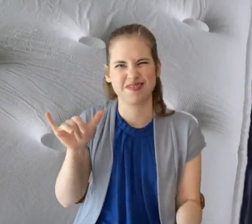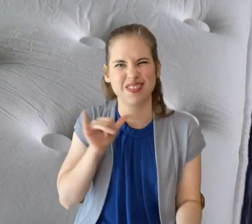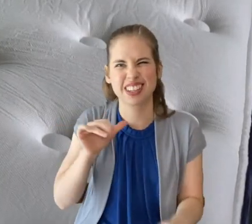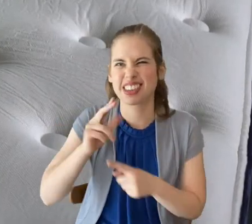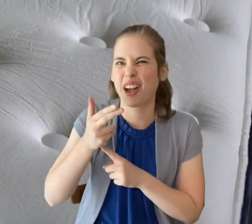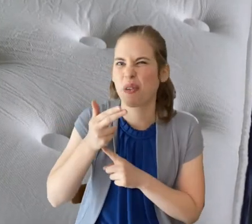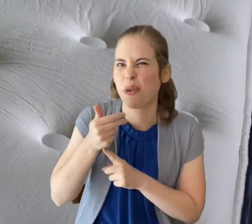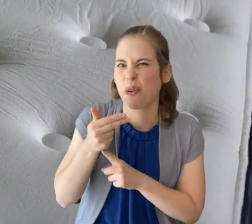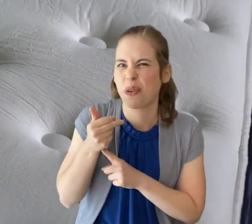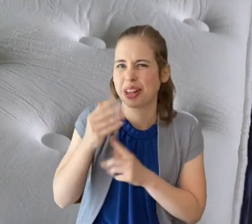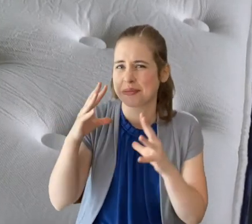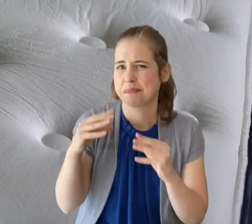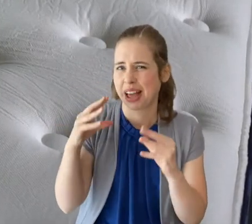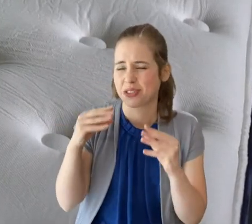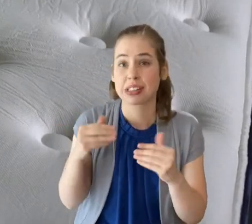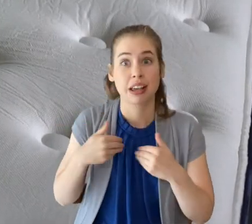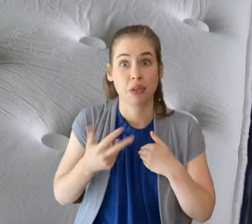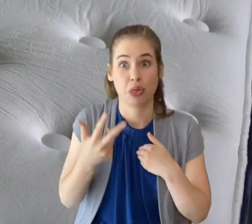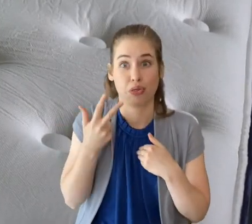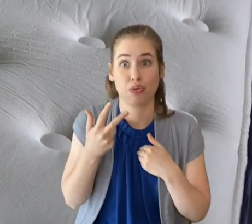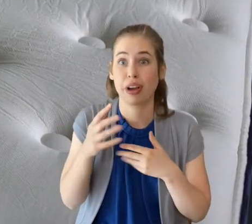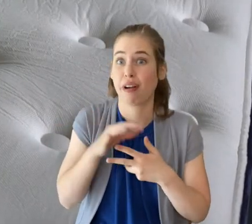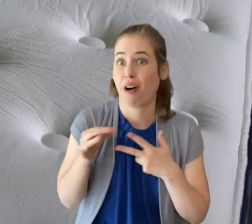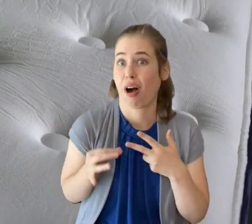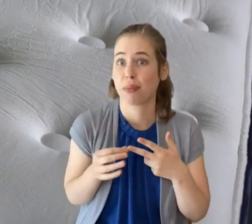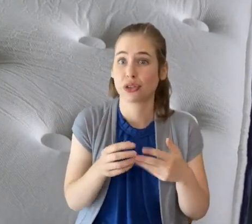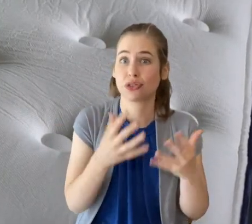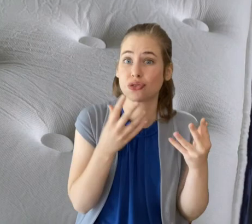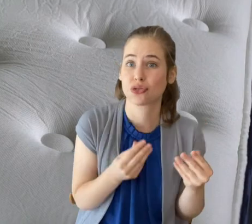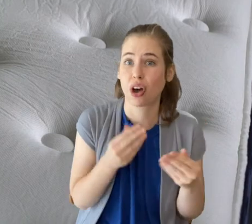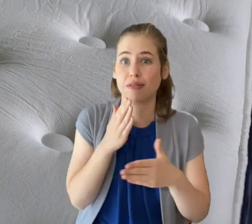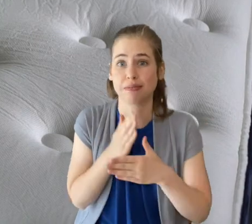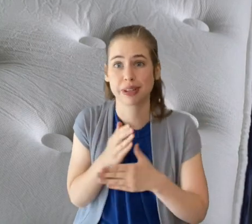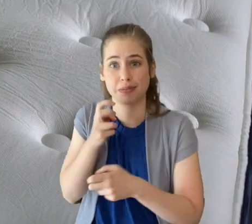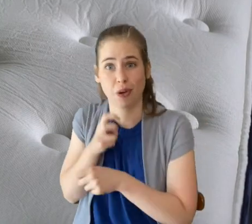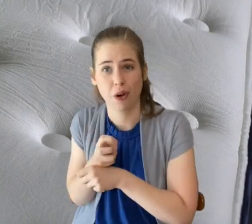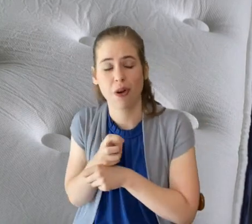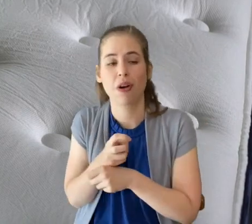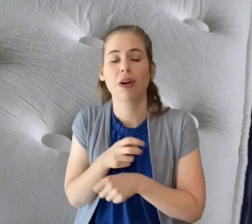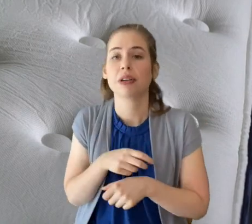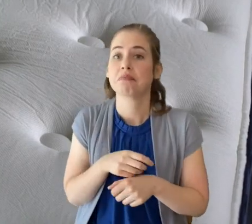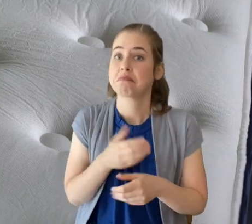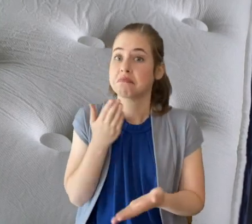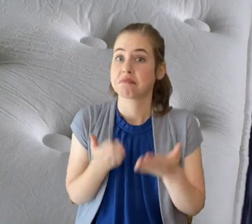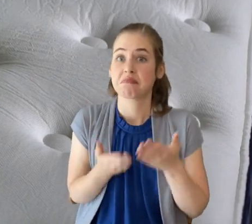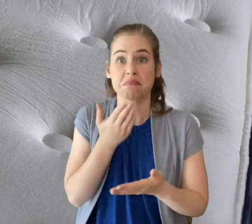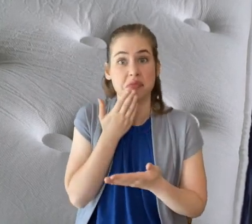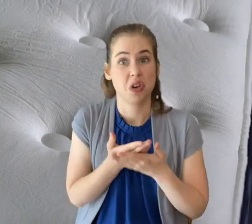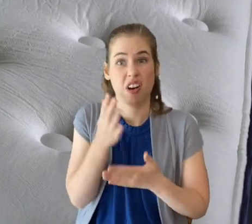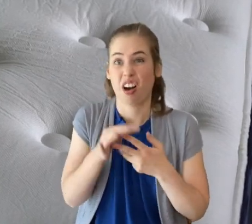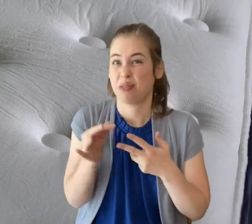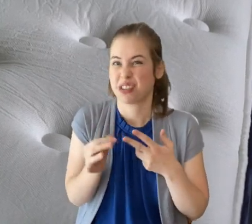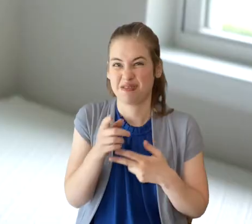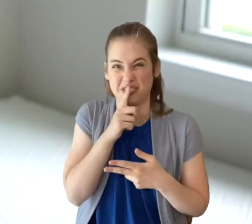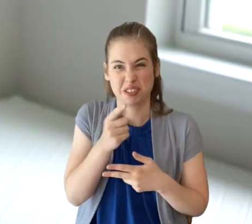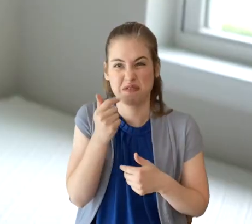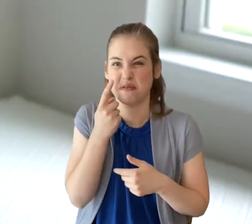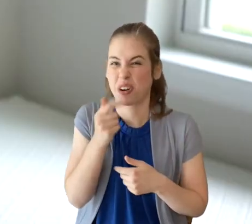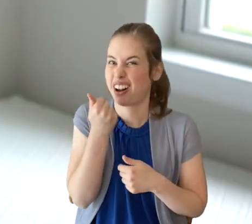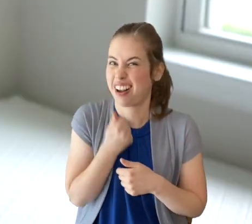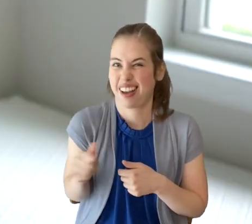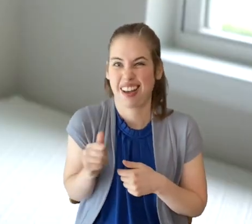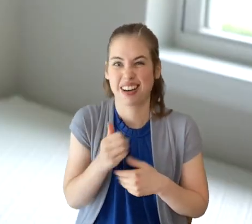three firmness options, the Gravity Lux could be a suitable option for all body types and sleep positions.